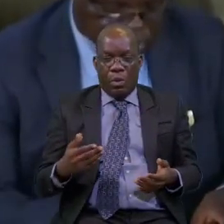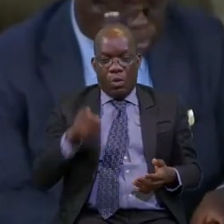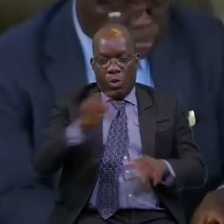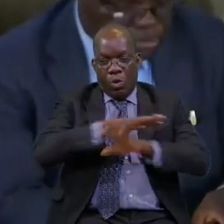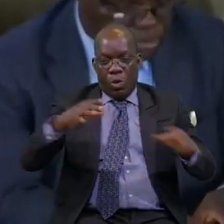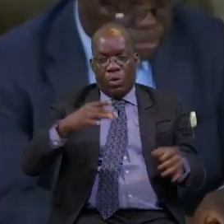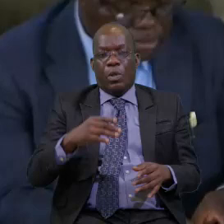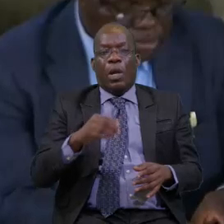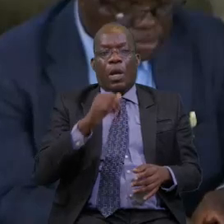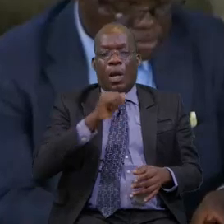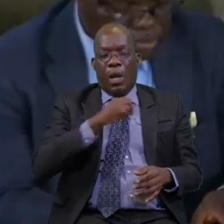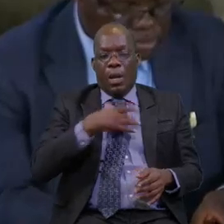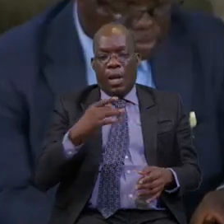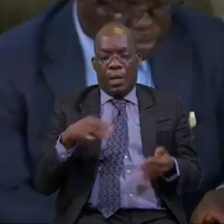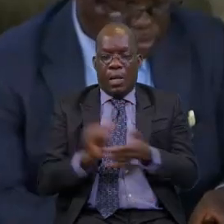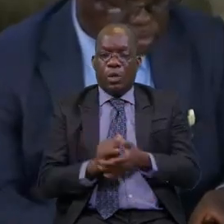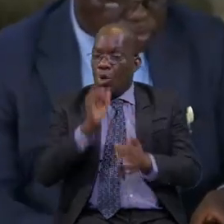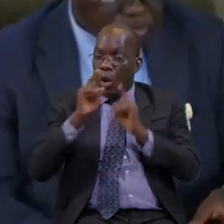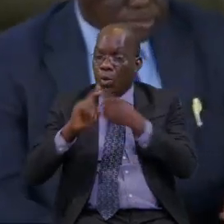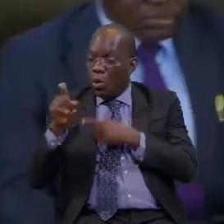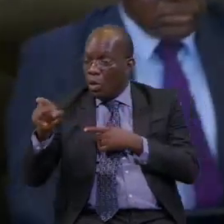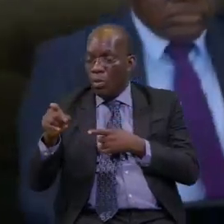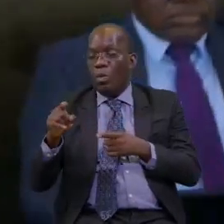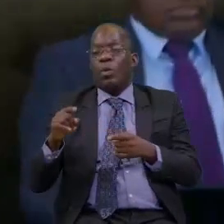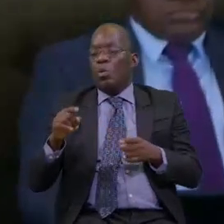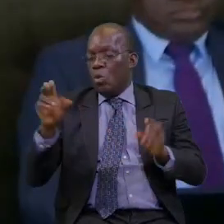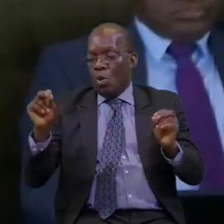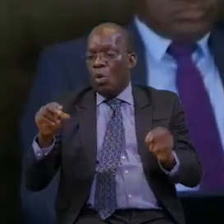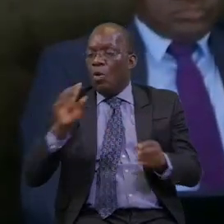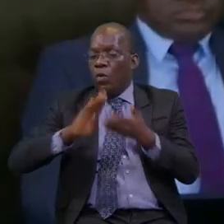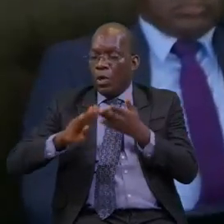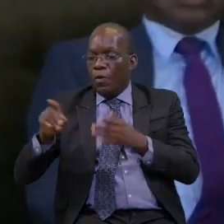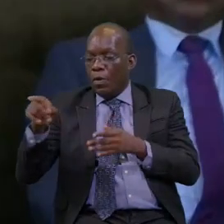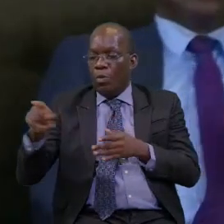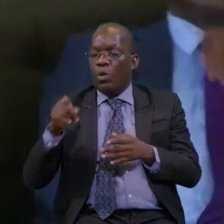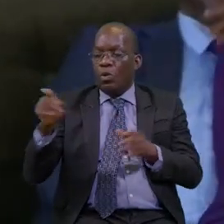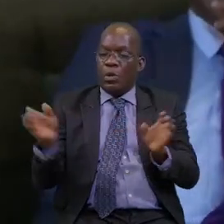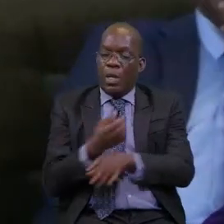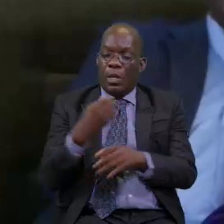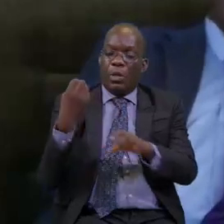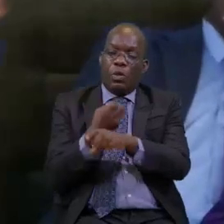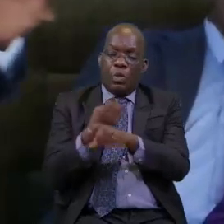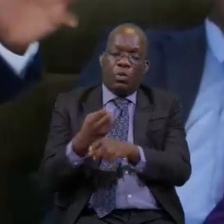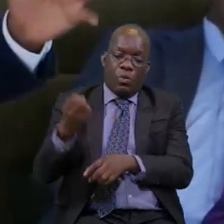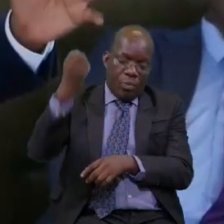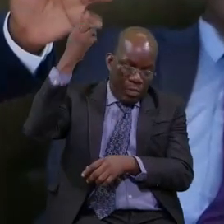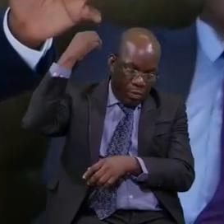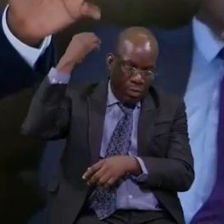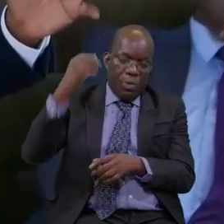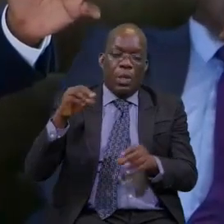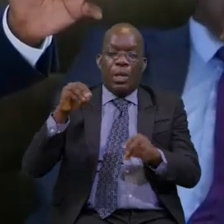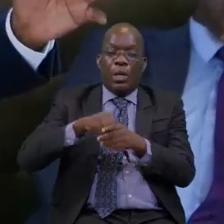No, I won't talk to him. Forgive him. No, I won't forgive him. Another pebble goes into the bag. And over